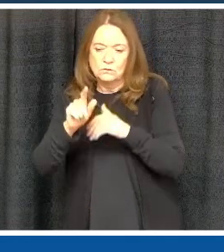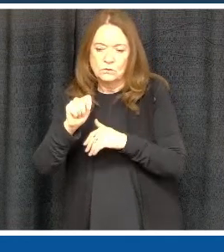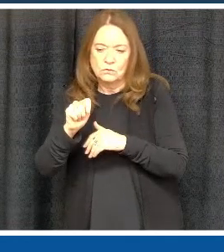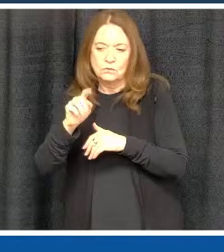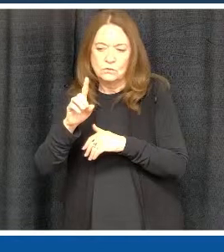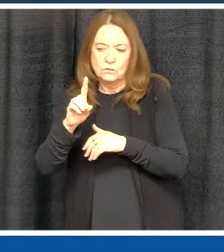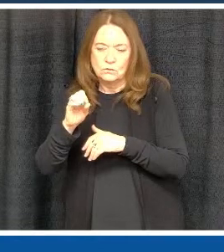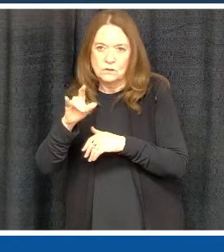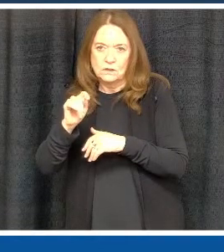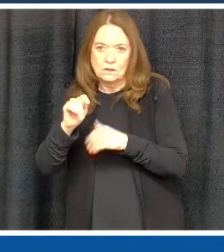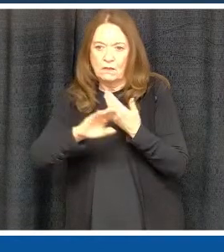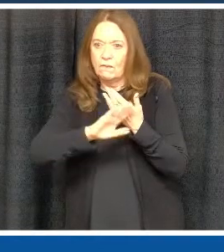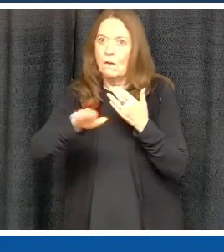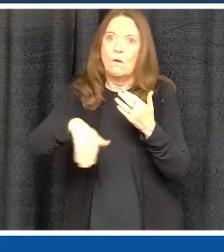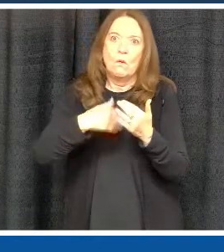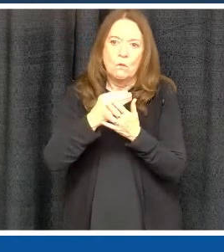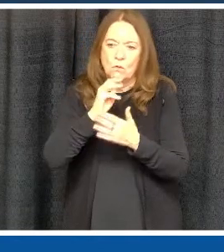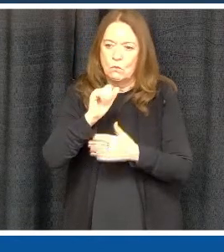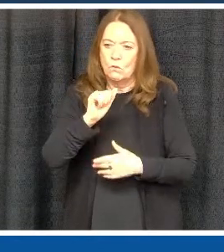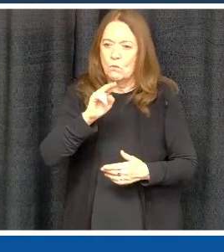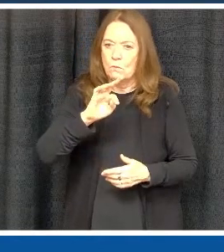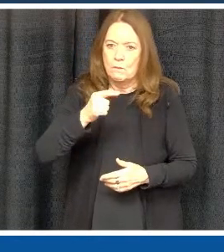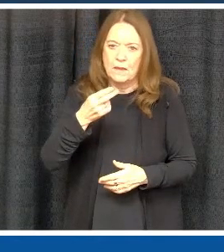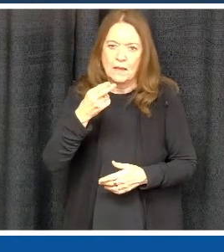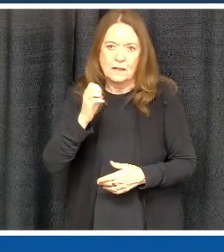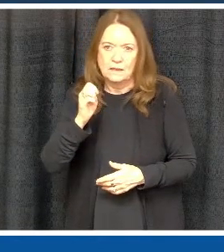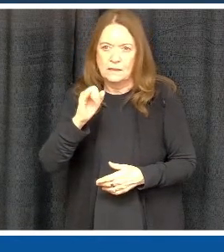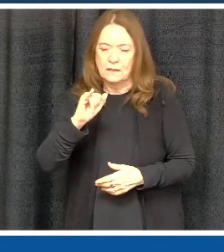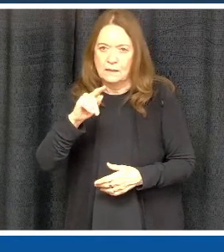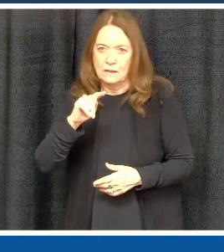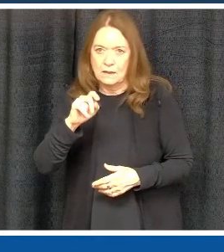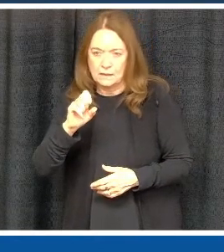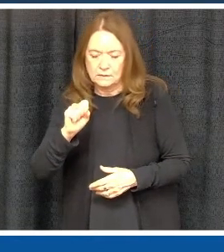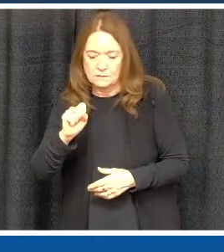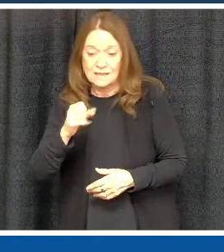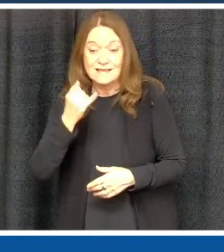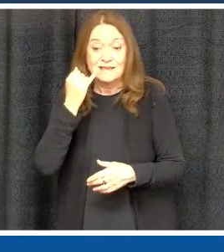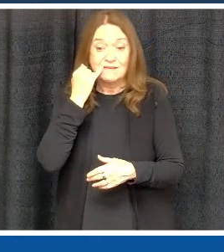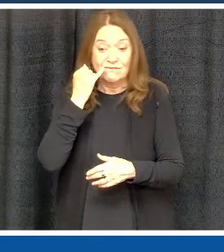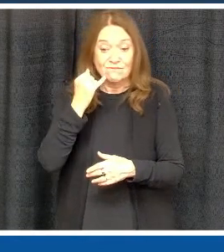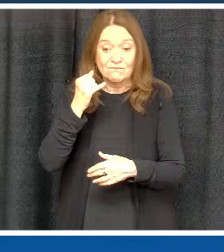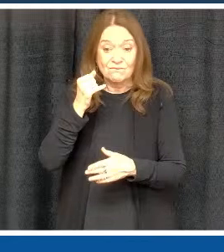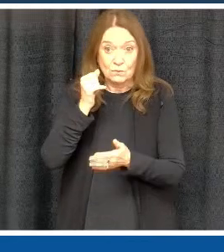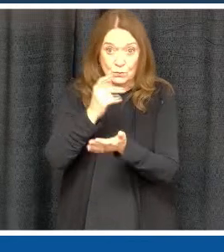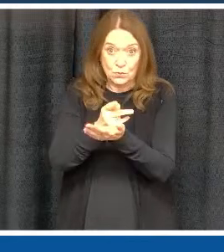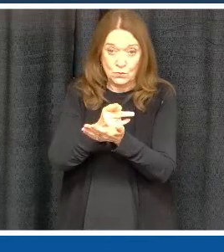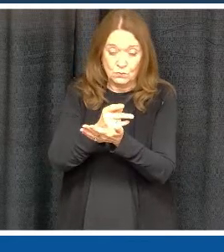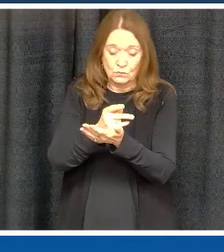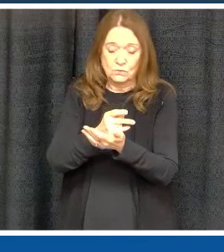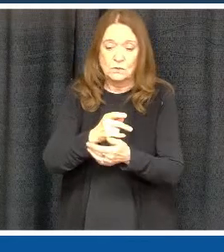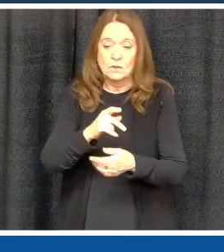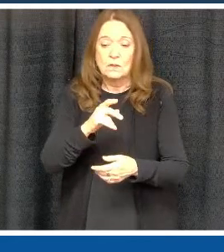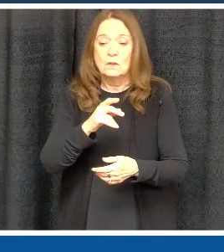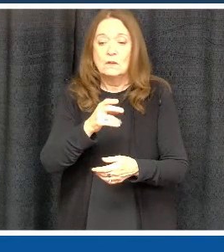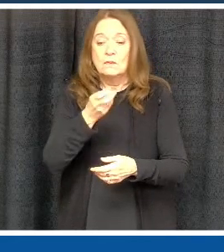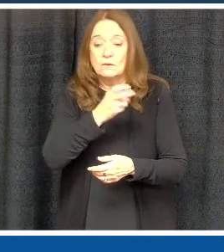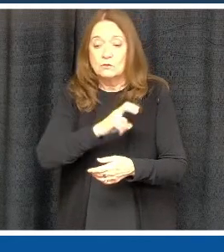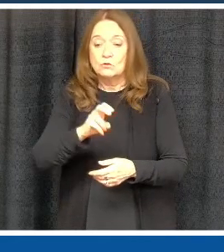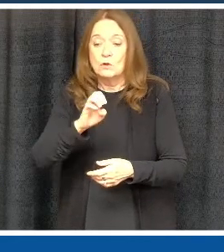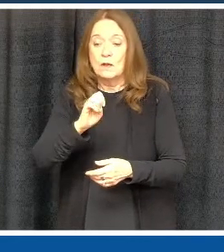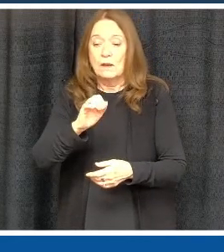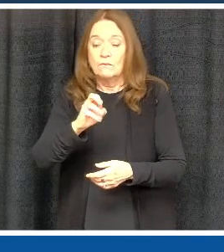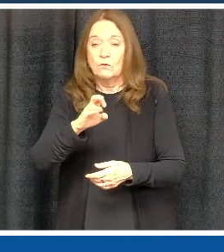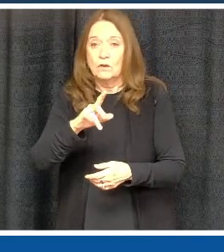whole road? The whole Manning Heights, correct. If this gets approved, the travel easement will be under